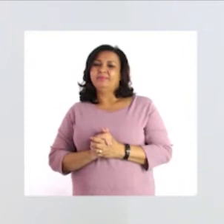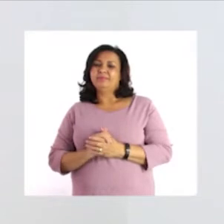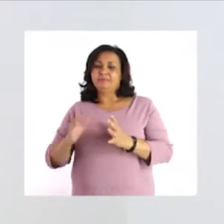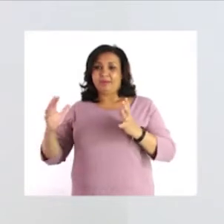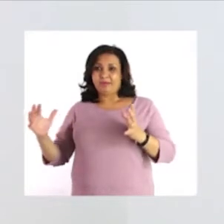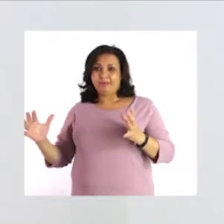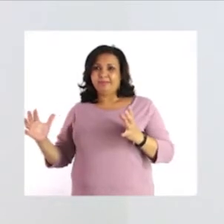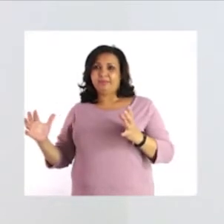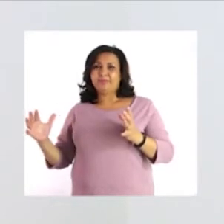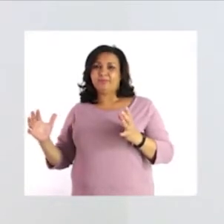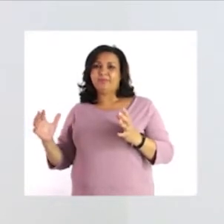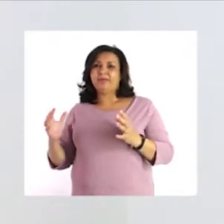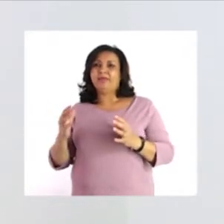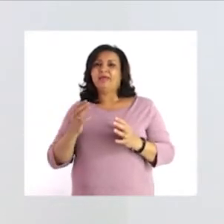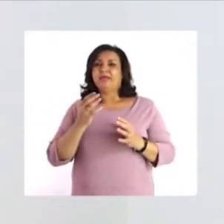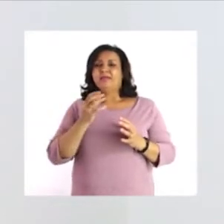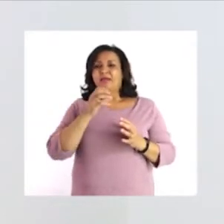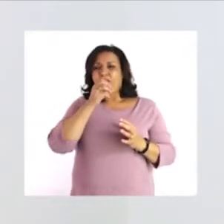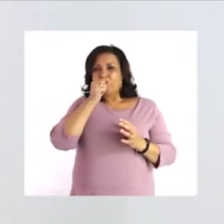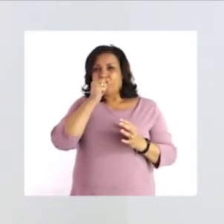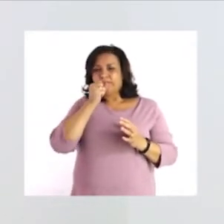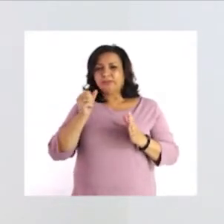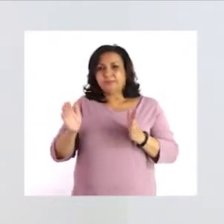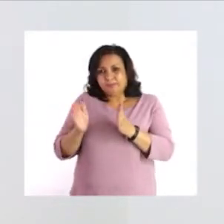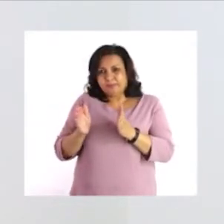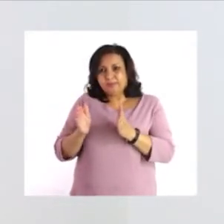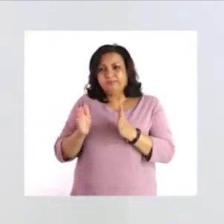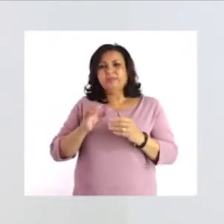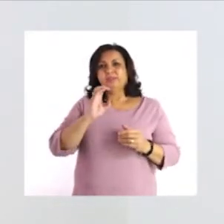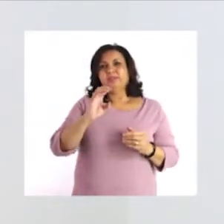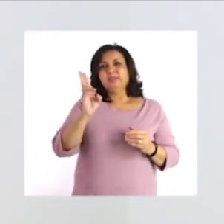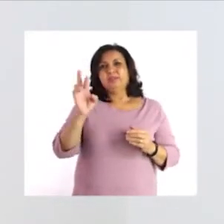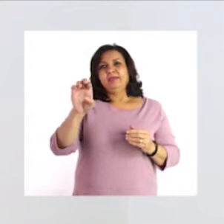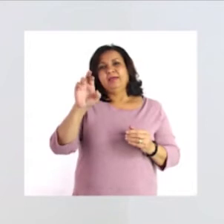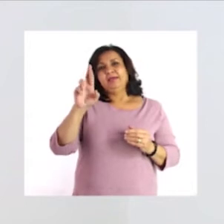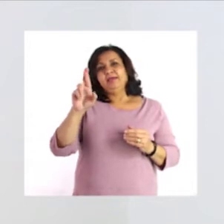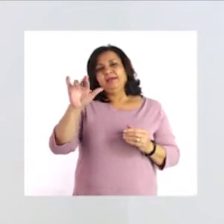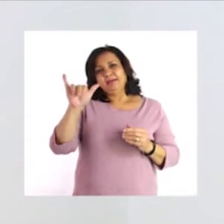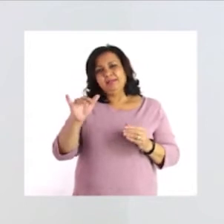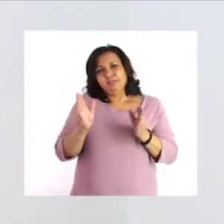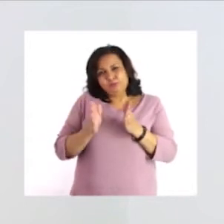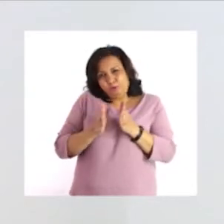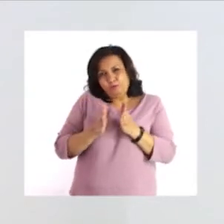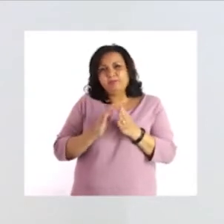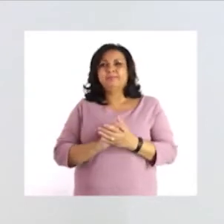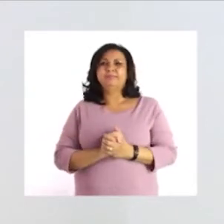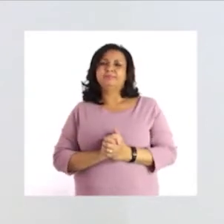The tangerine is not so big, and the cherry is very small. Well, let's look at